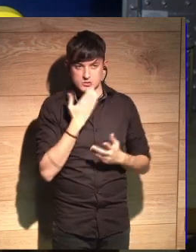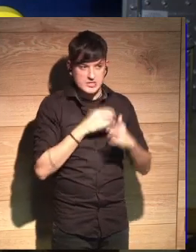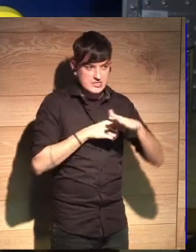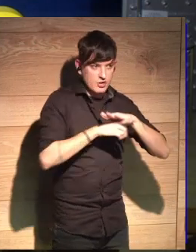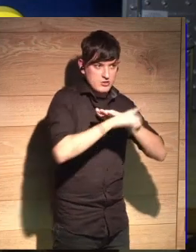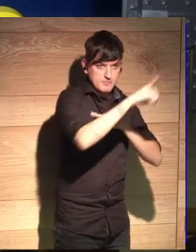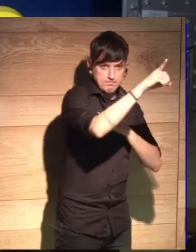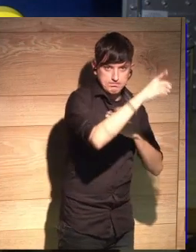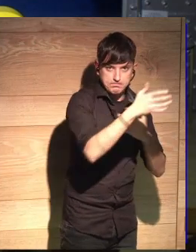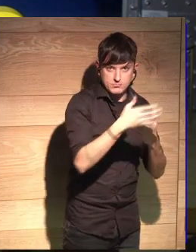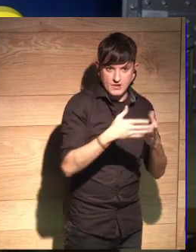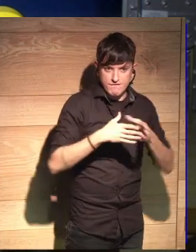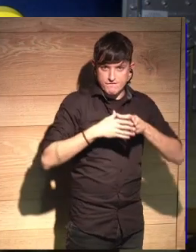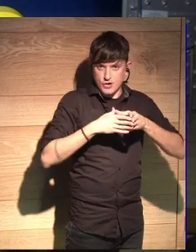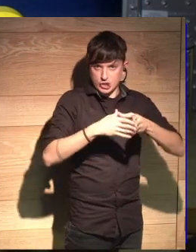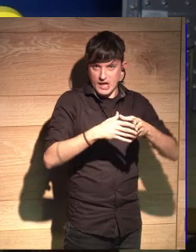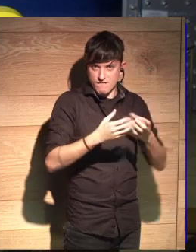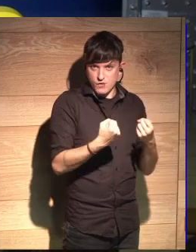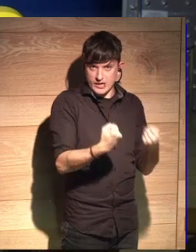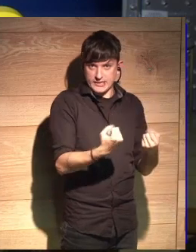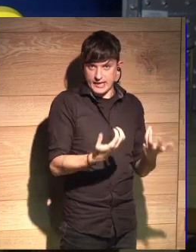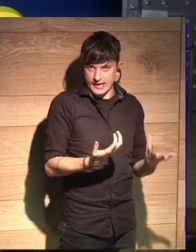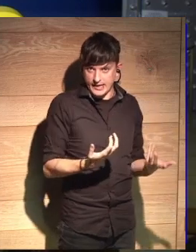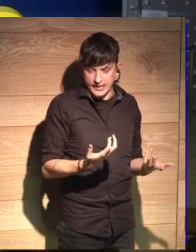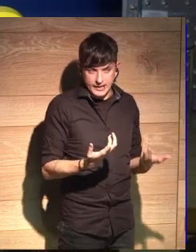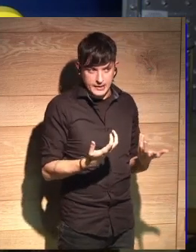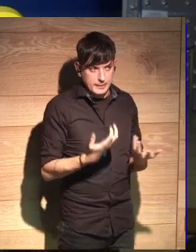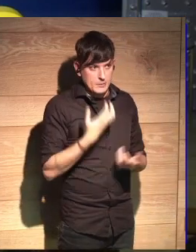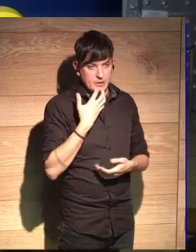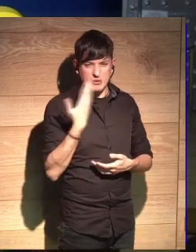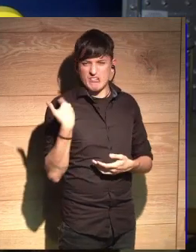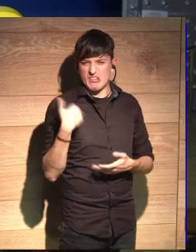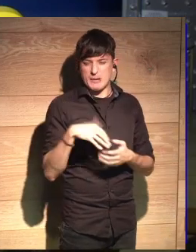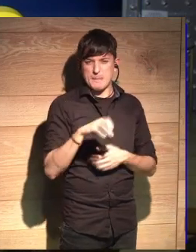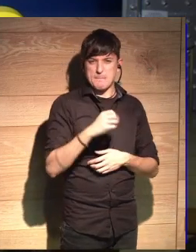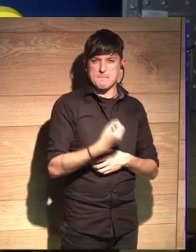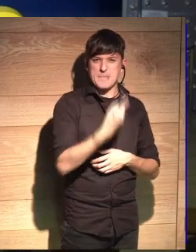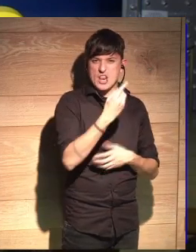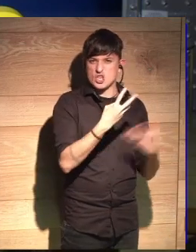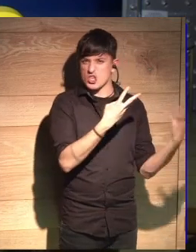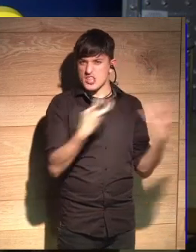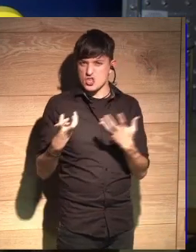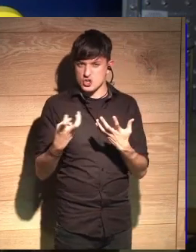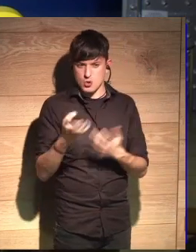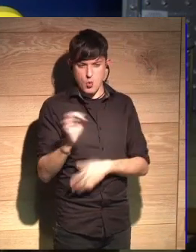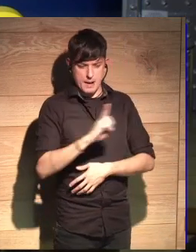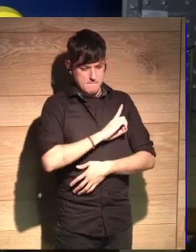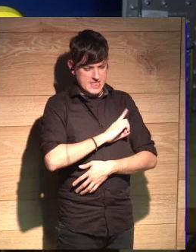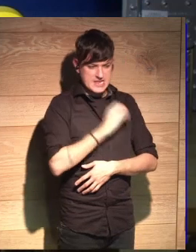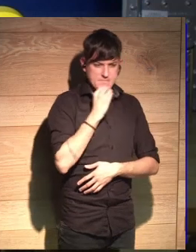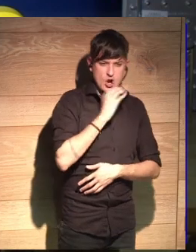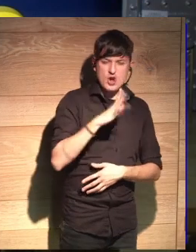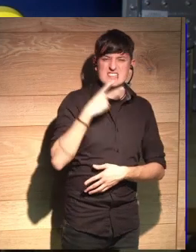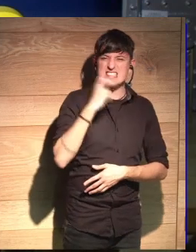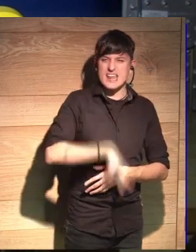in the world in the 1800s? Britain. So Japan modeled its fleet on the British fleet. Japan recognized that it needed